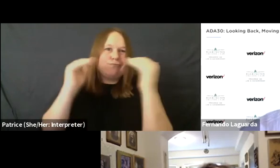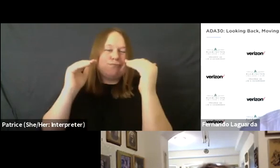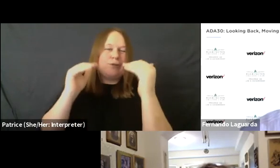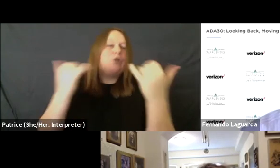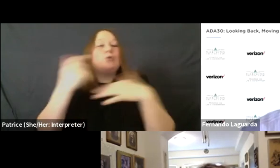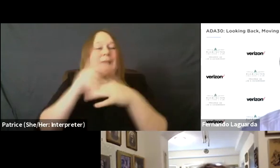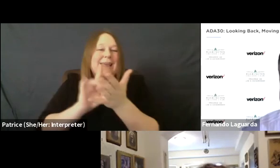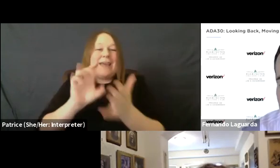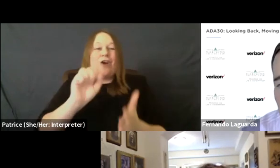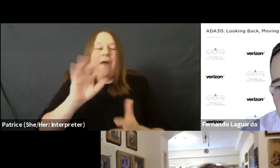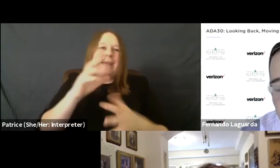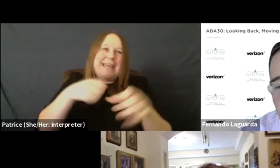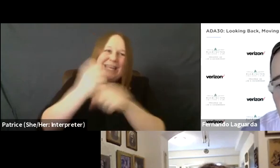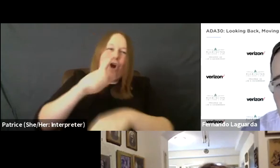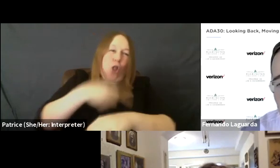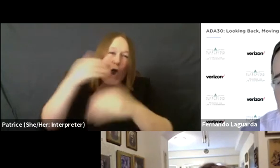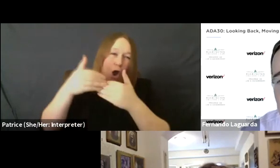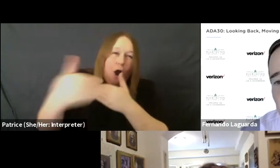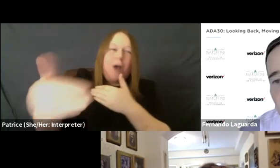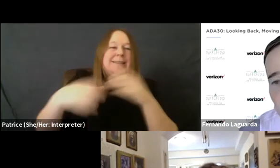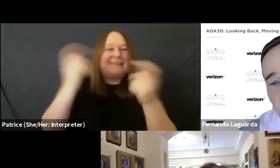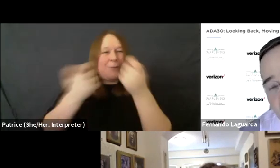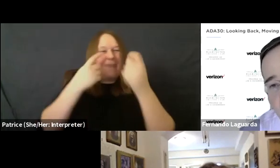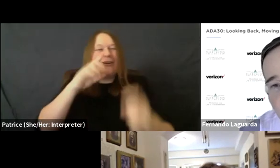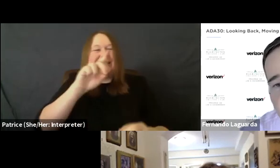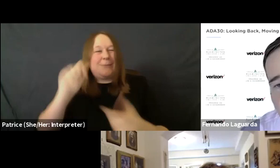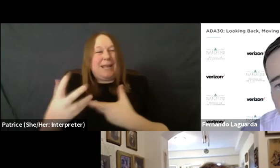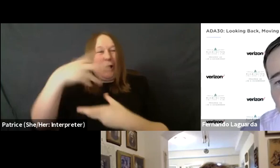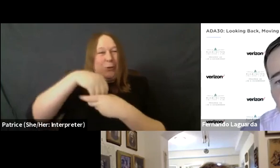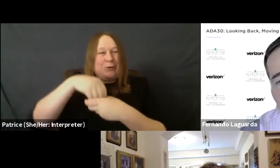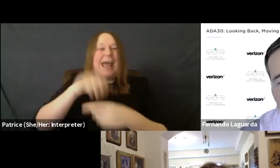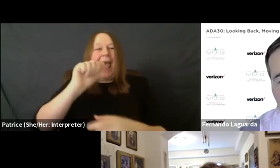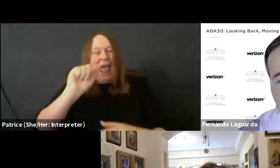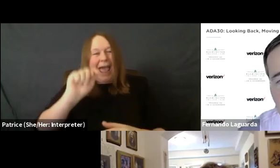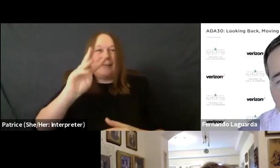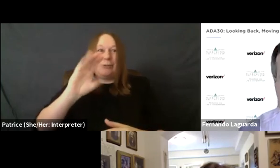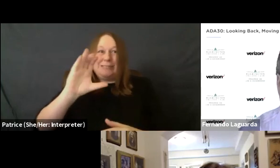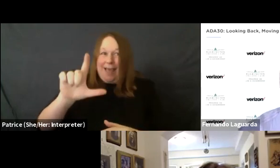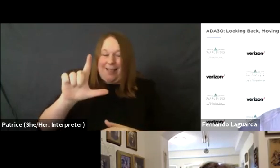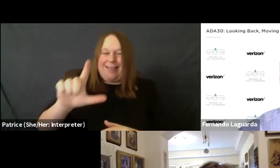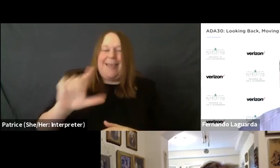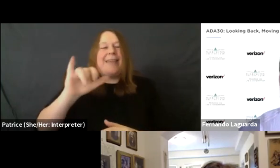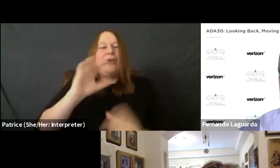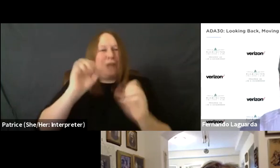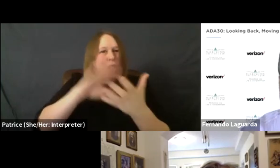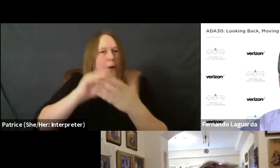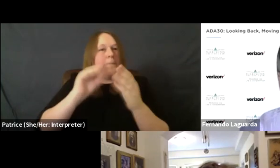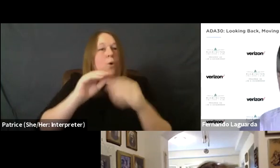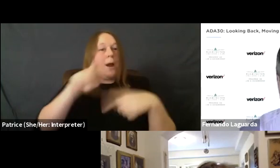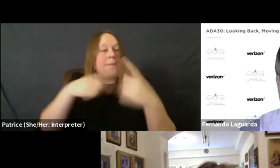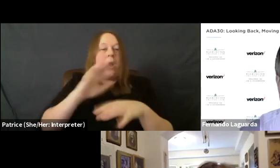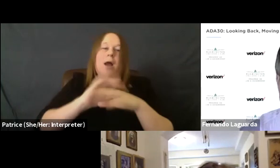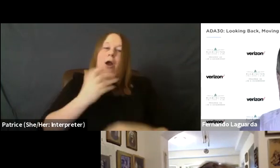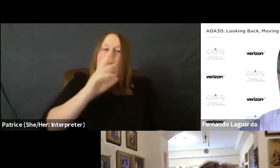off a year-long celebration of disability inclusion at WCL, which you can learn more about on